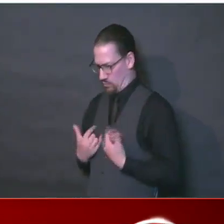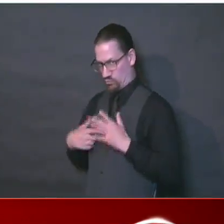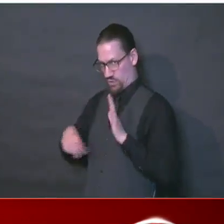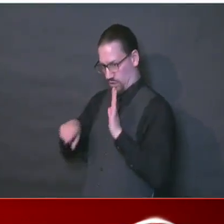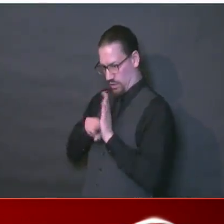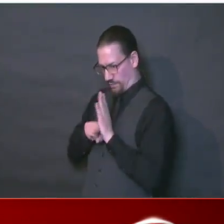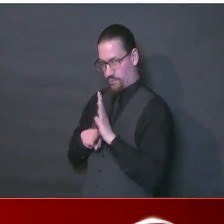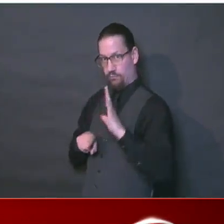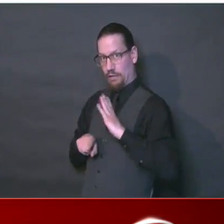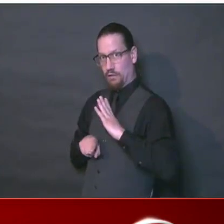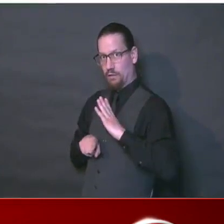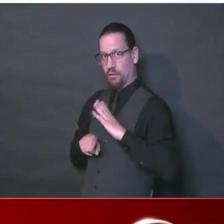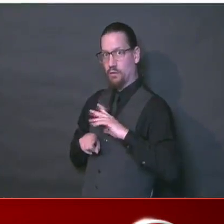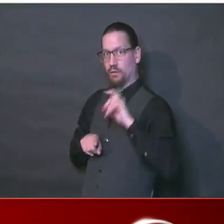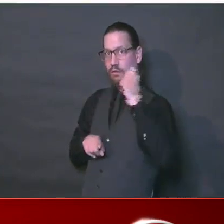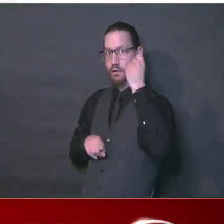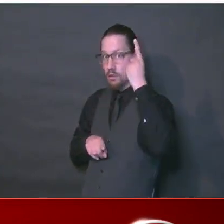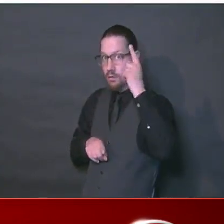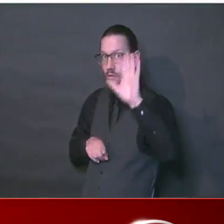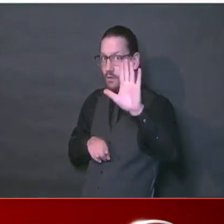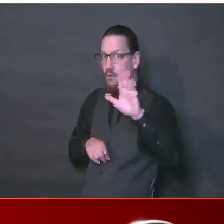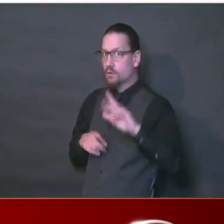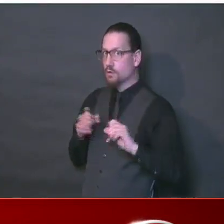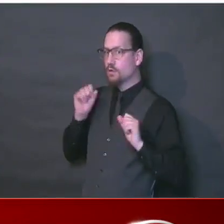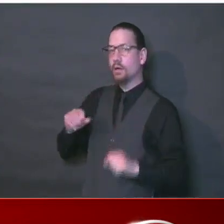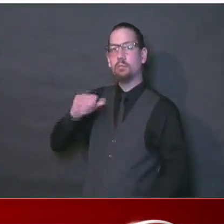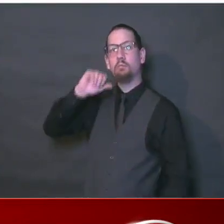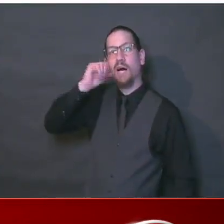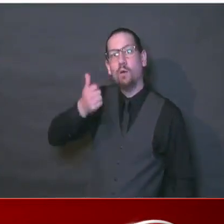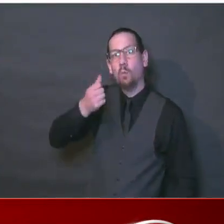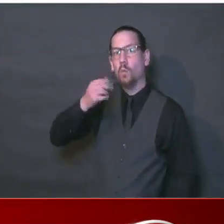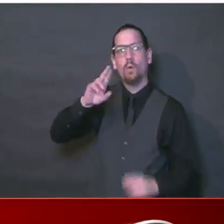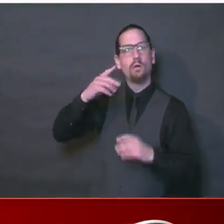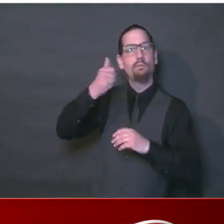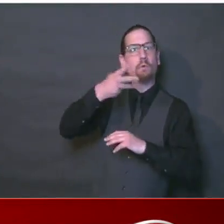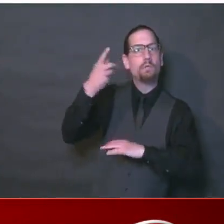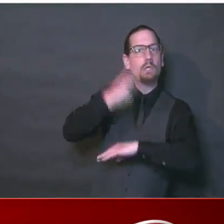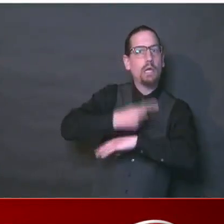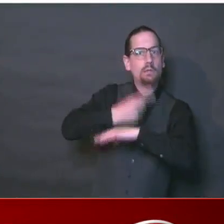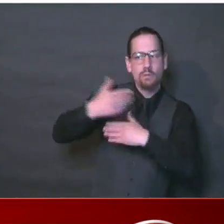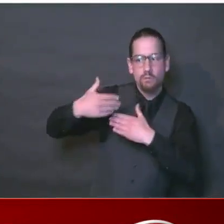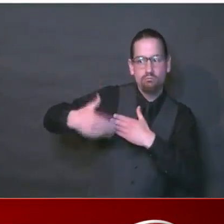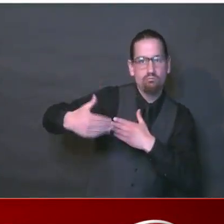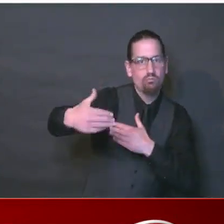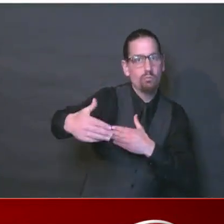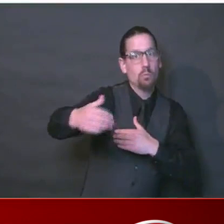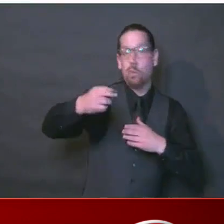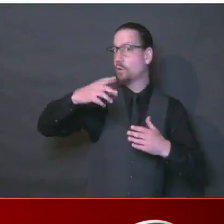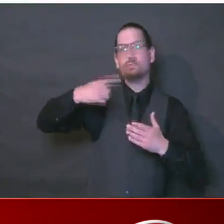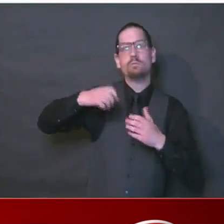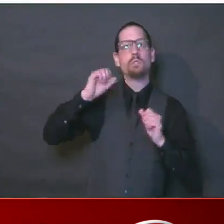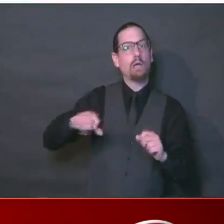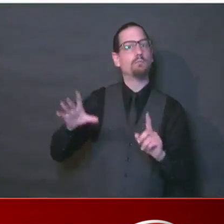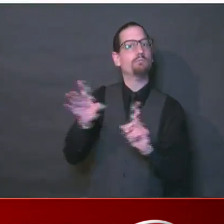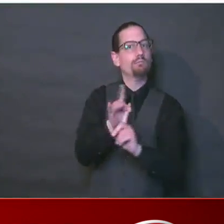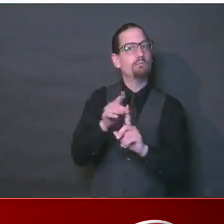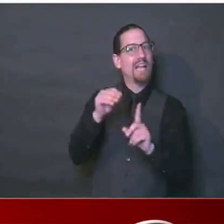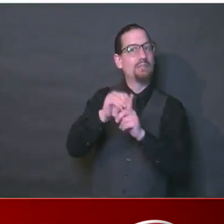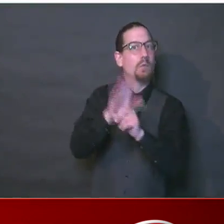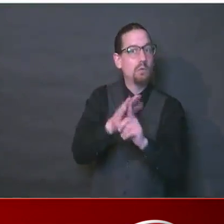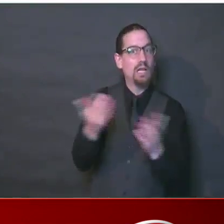have symptoms, the reliability of the results is not as good. So just because someone